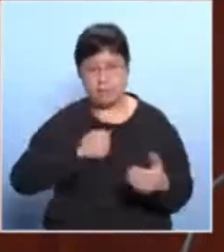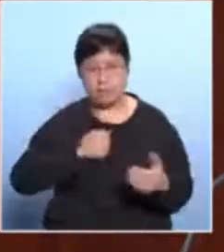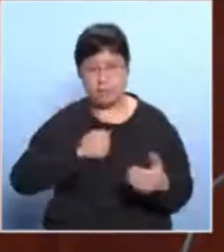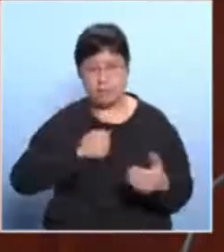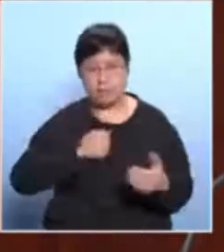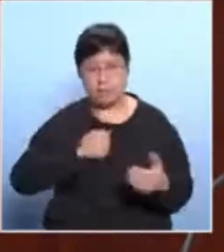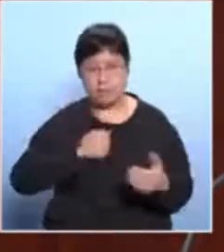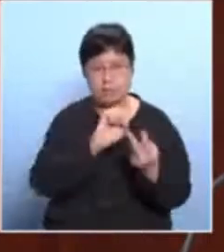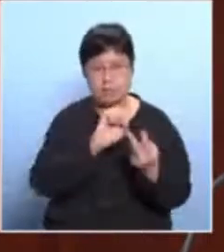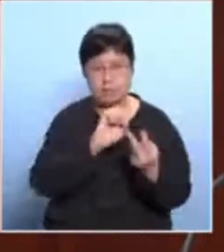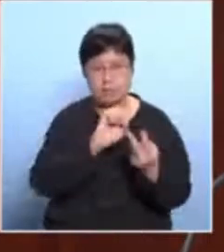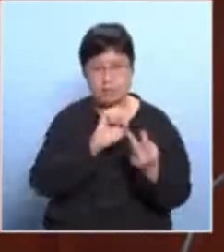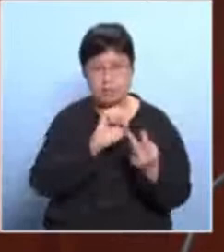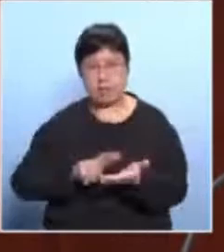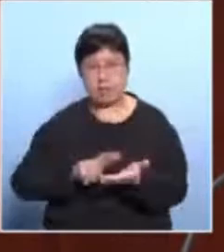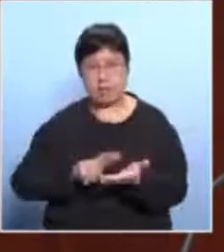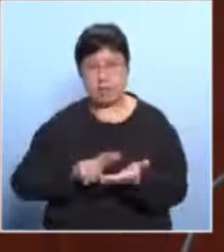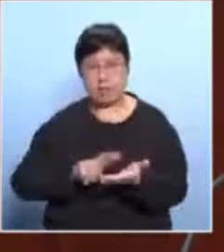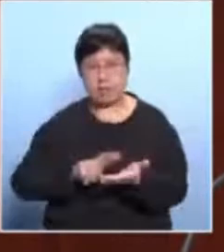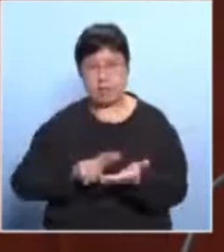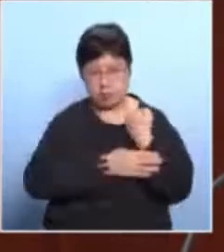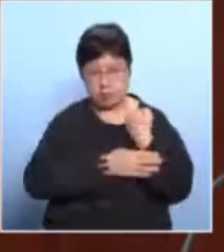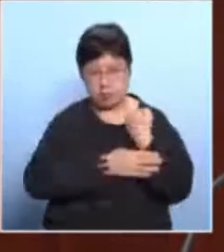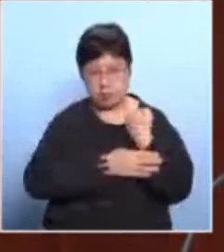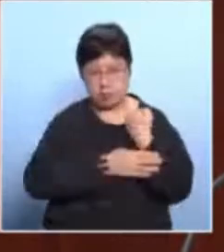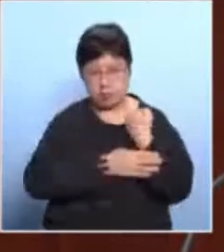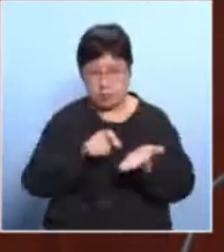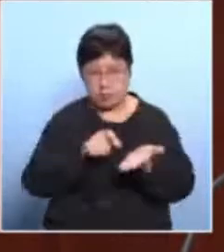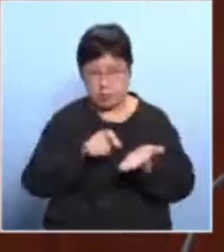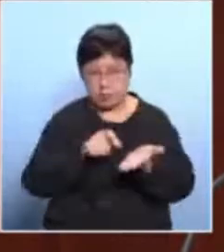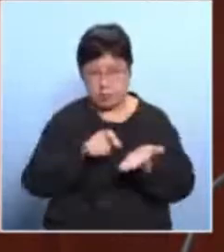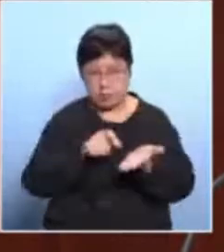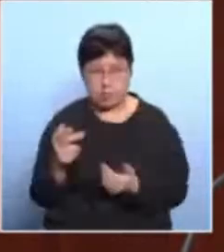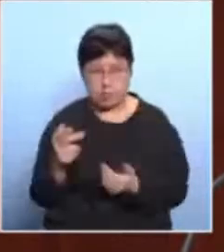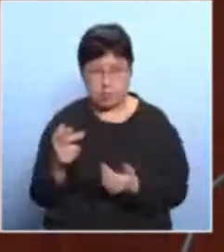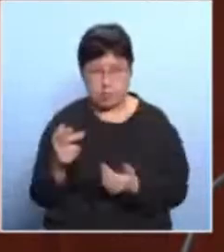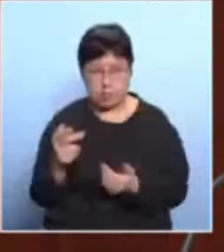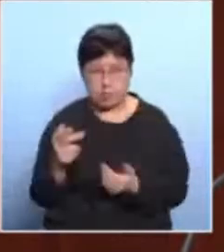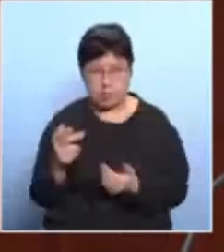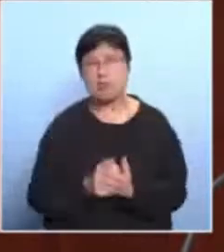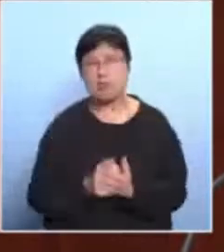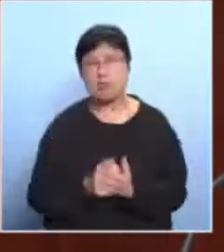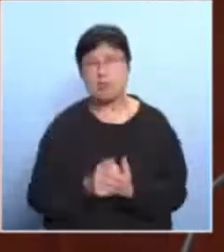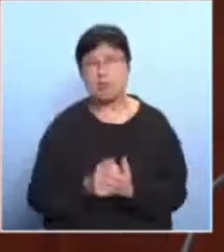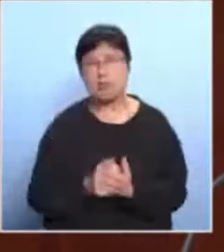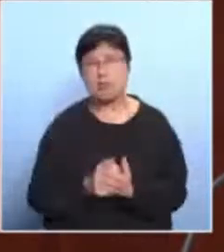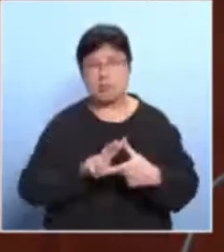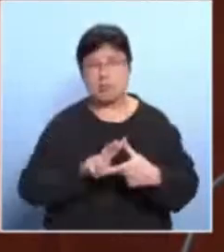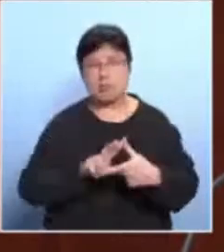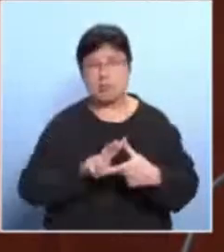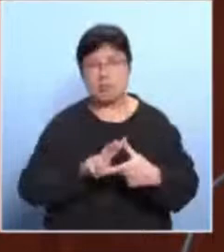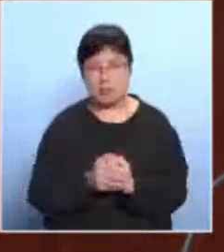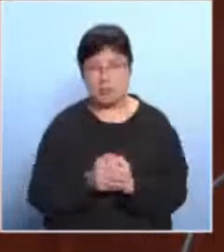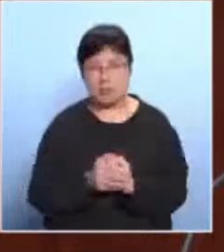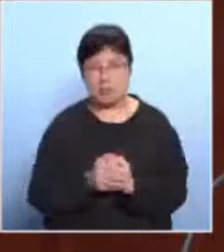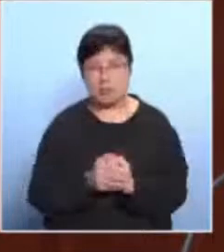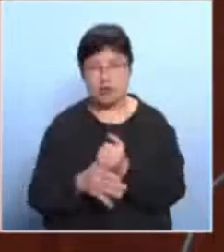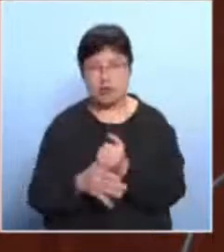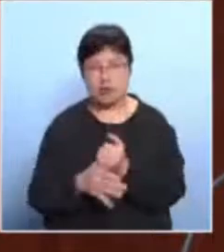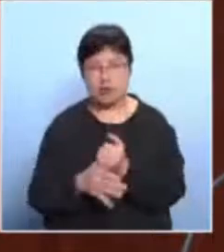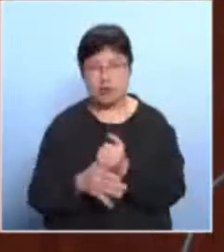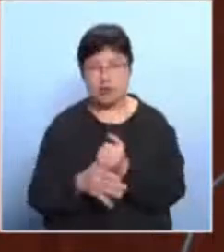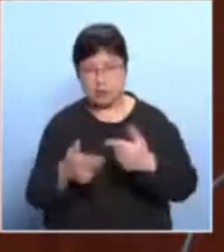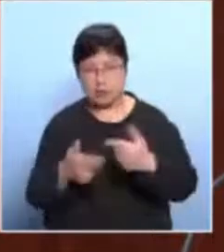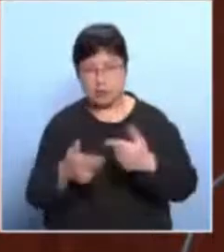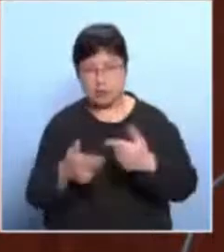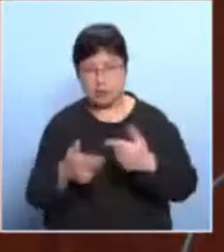view to introducing a bill into the LegCo in 2025. Promote the sustainable development of agriculture and fisheries